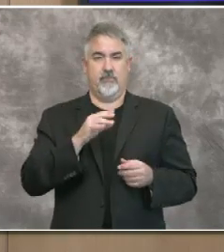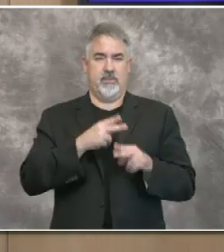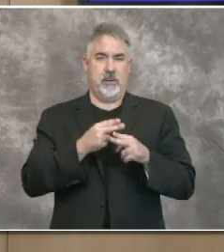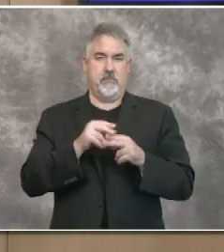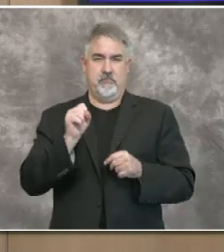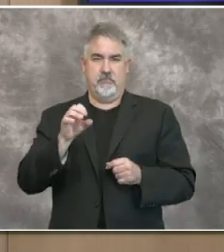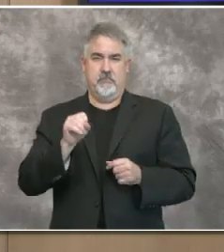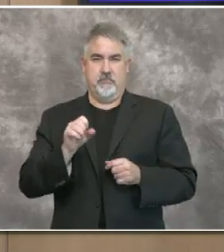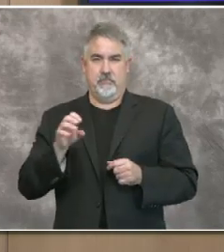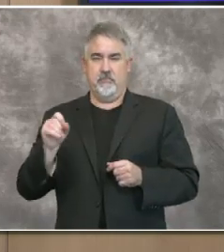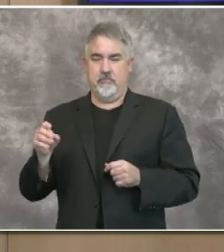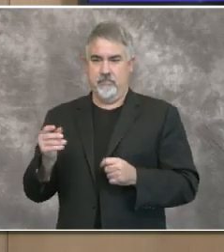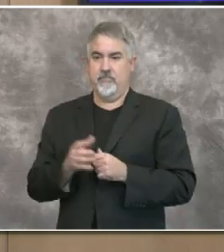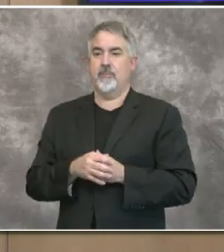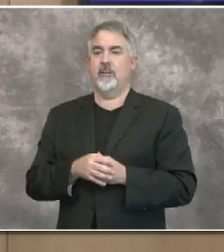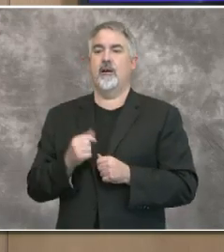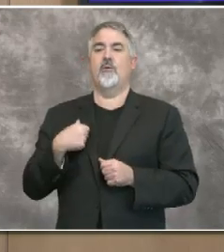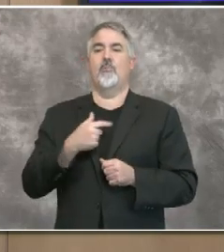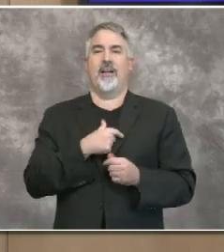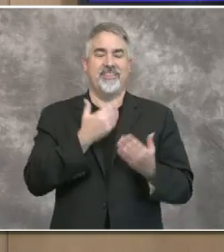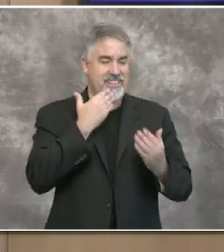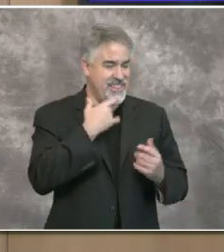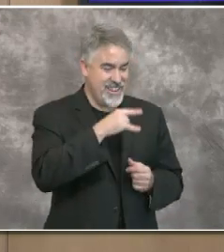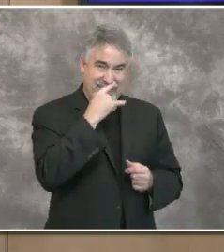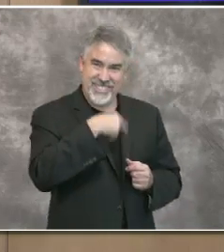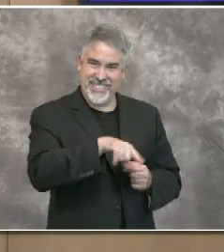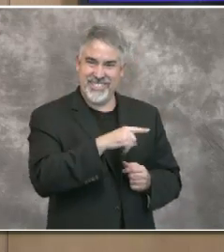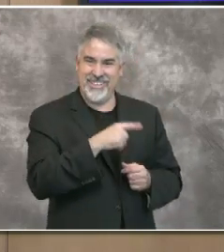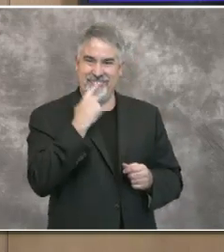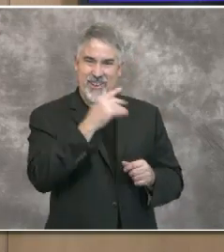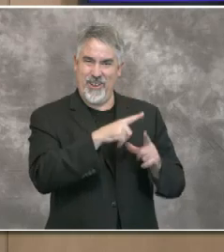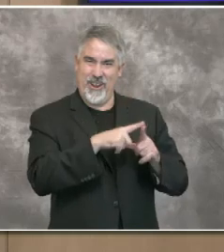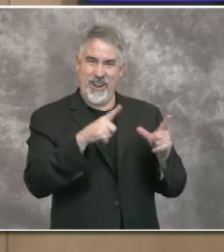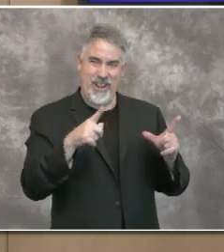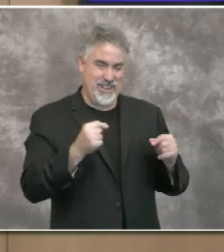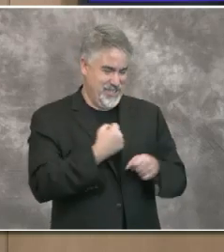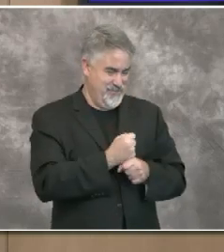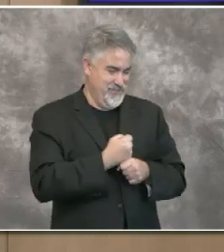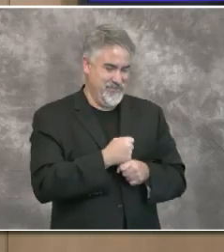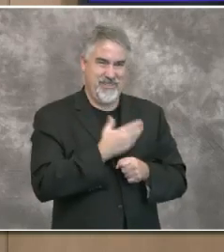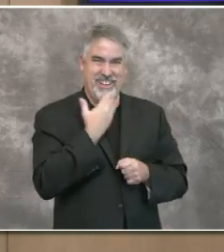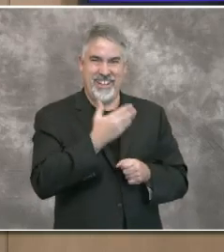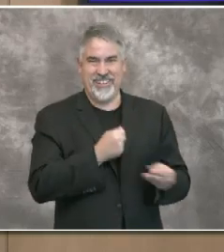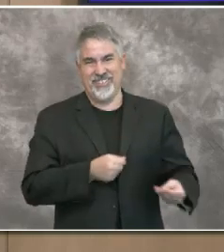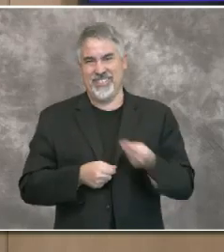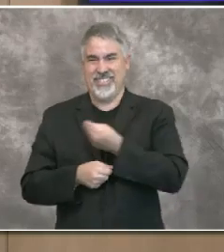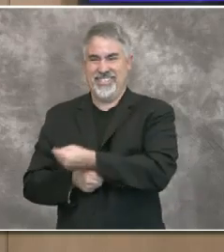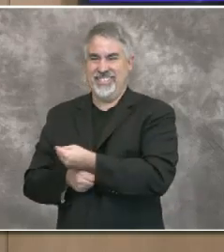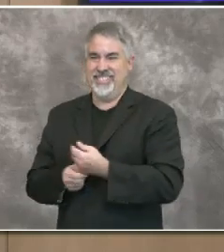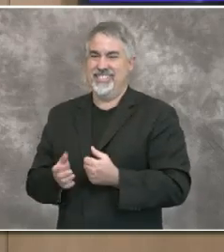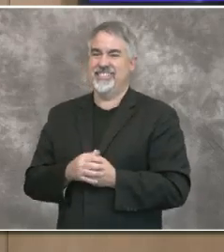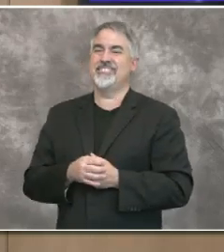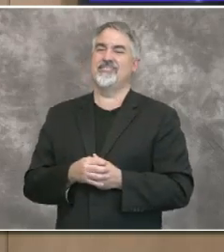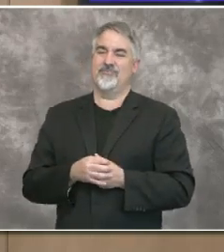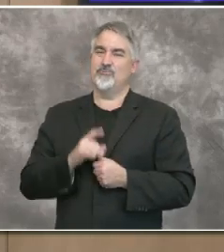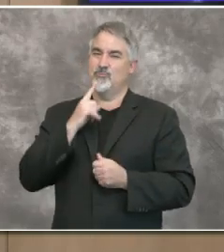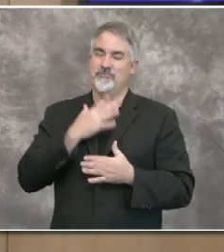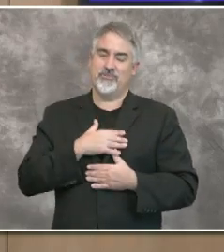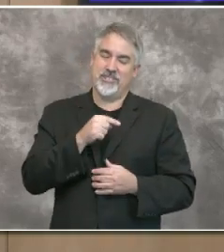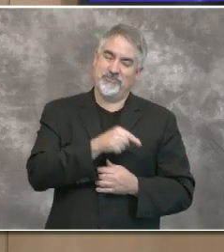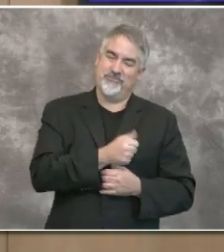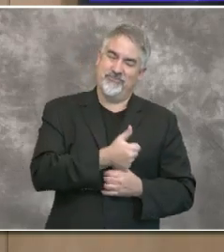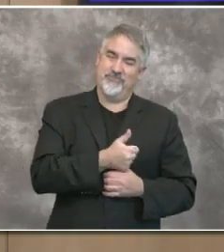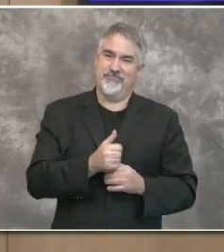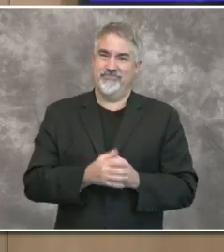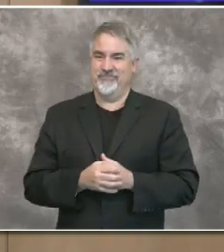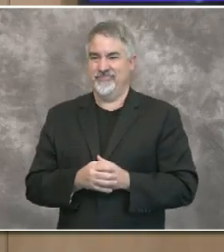Maya, we thank you sincerely for those cards. I know our public health lab really, truly did appreciate them. This concludes our briefing